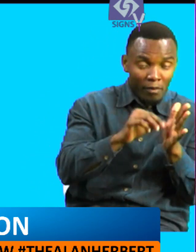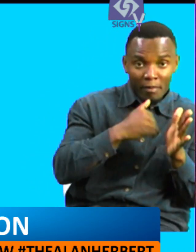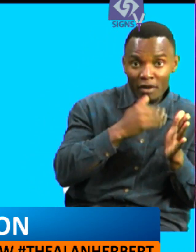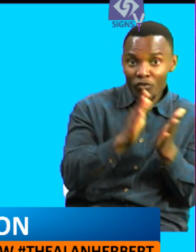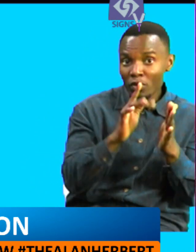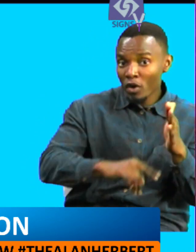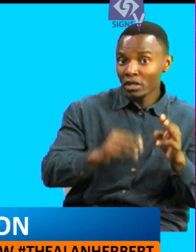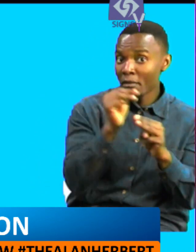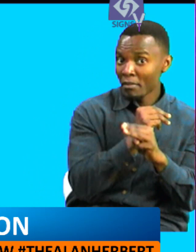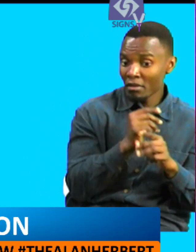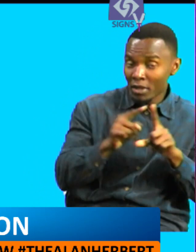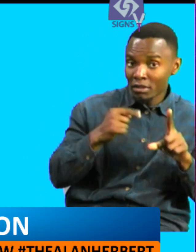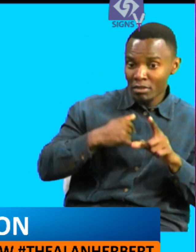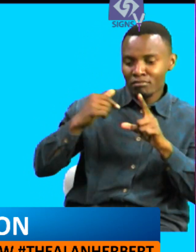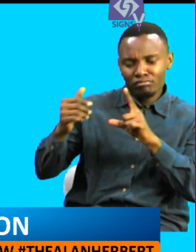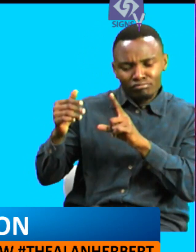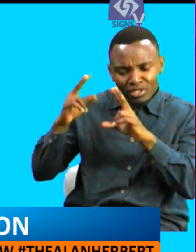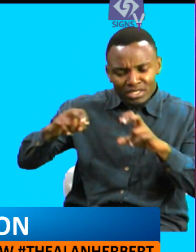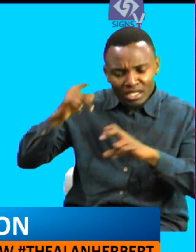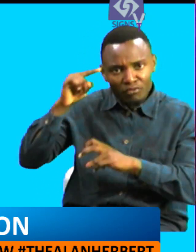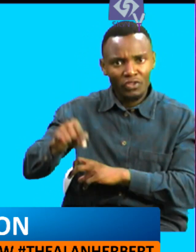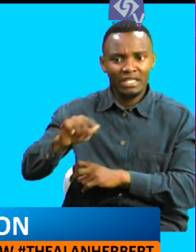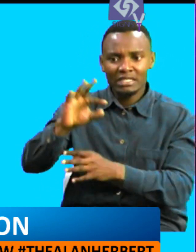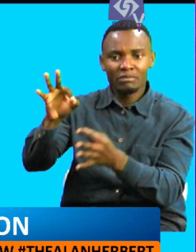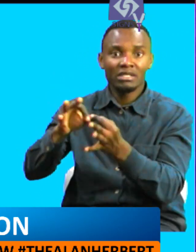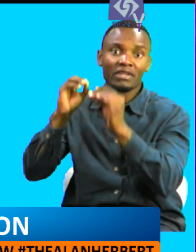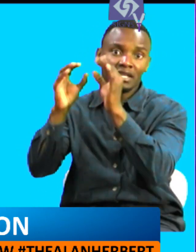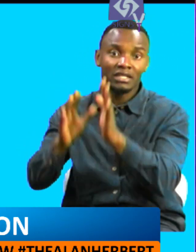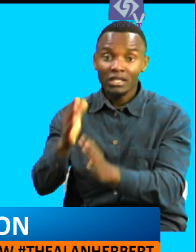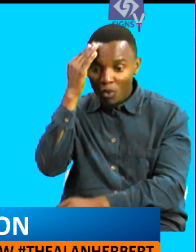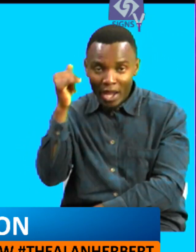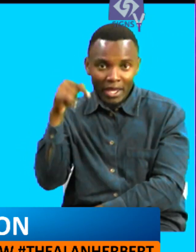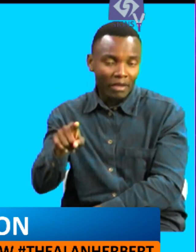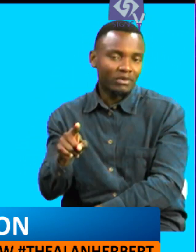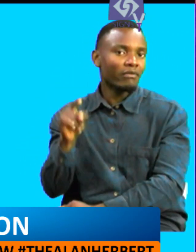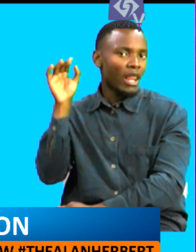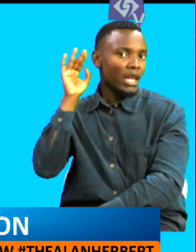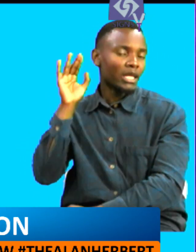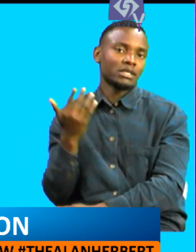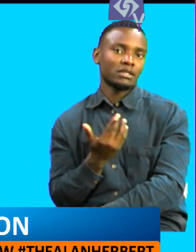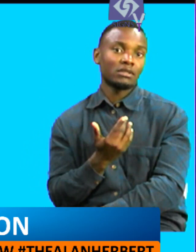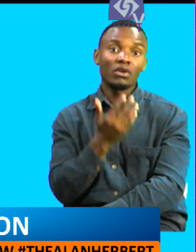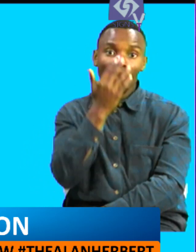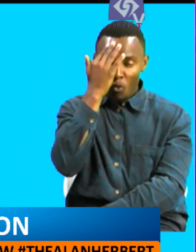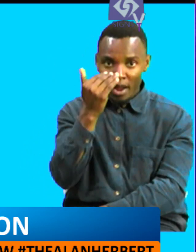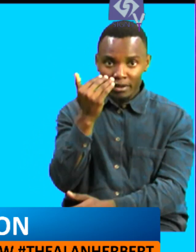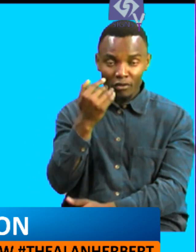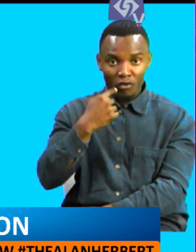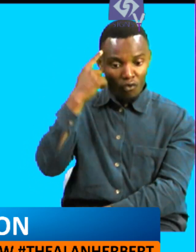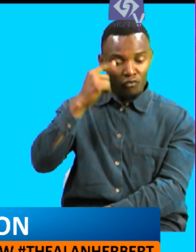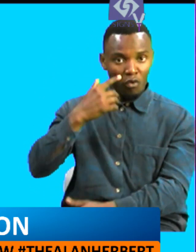and just go to talk. Yeah. Because for us, comfortable